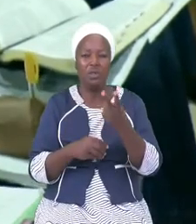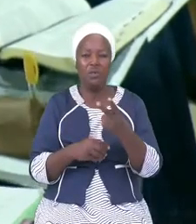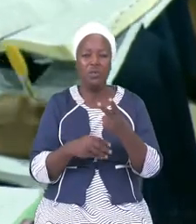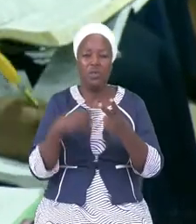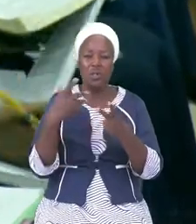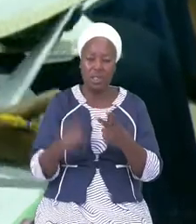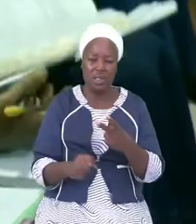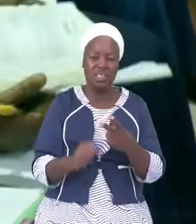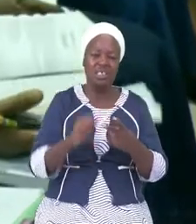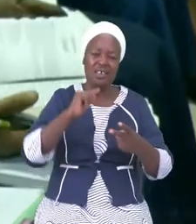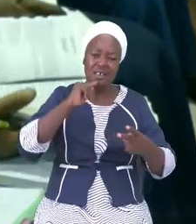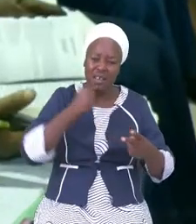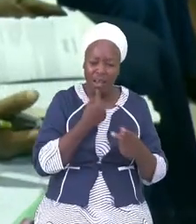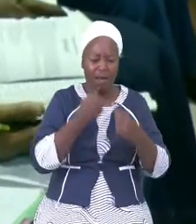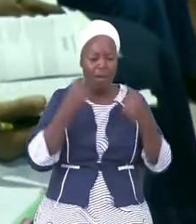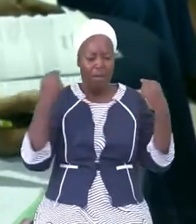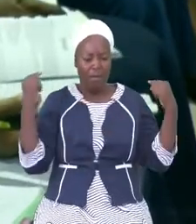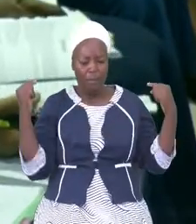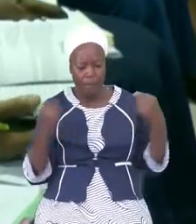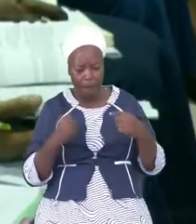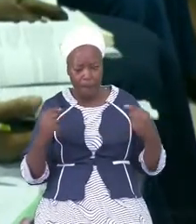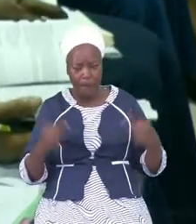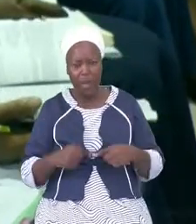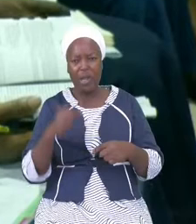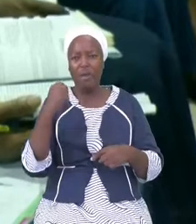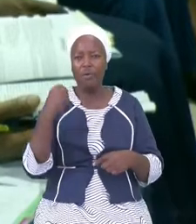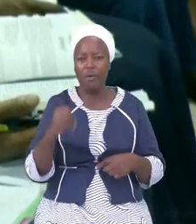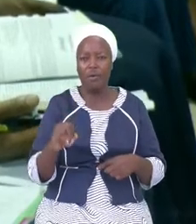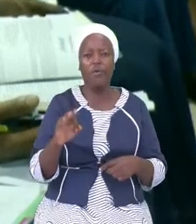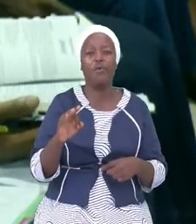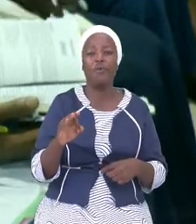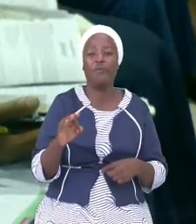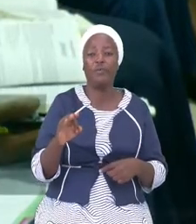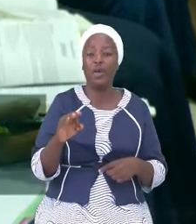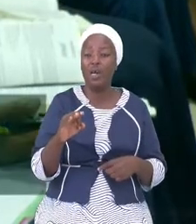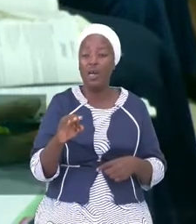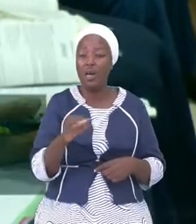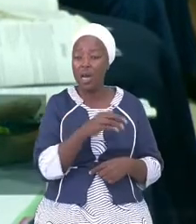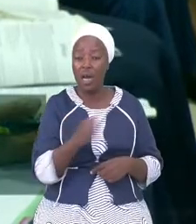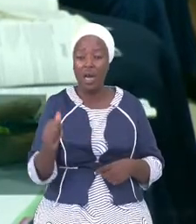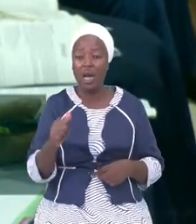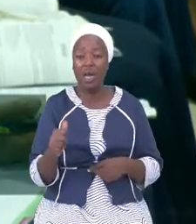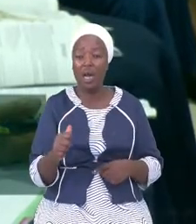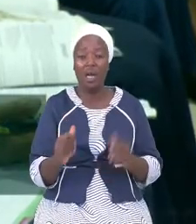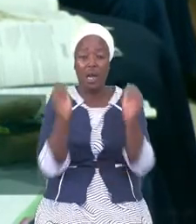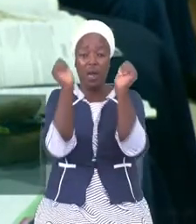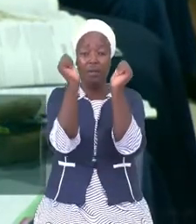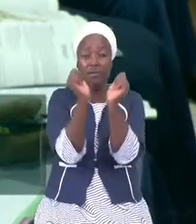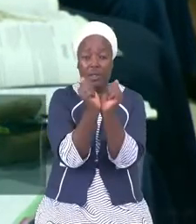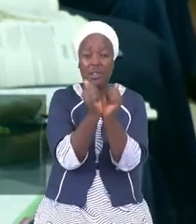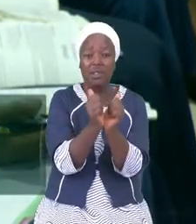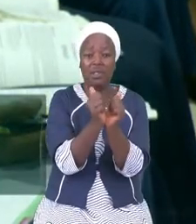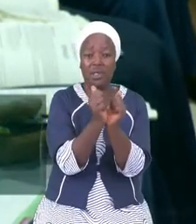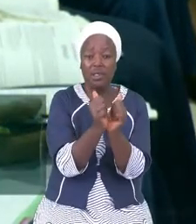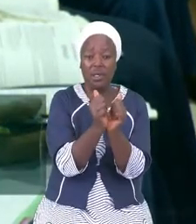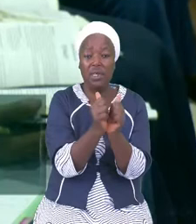effectual pain of an apprehended, arrested, agonizing